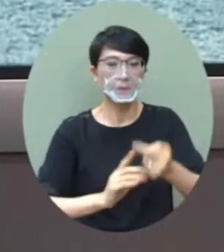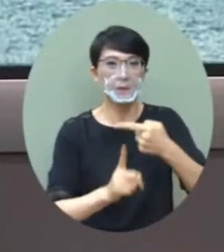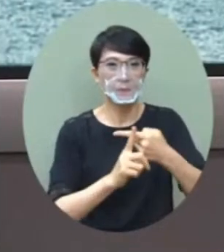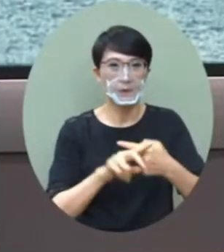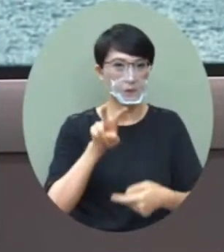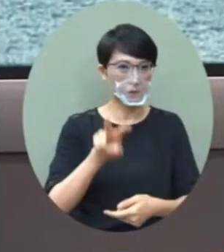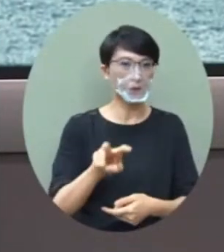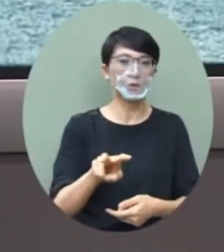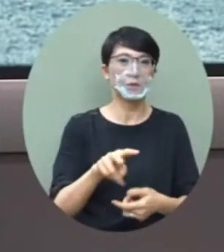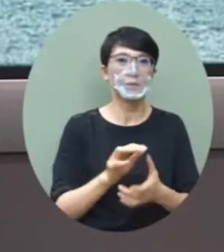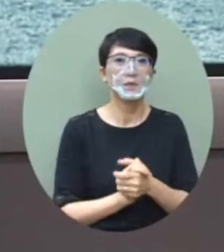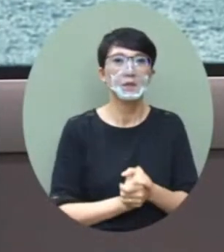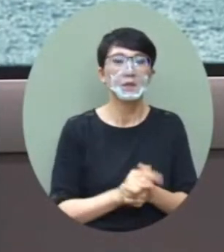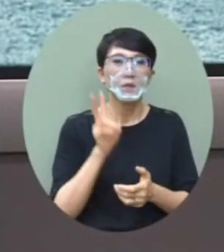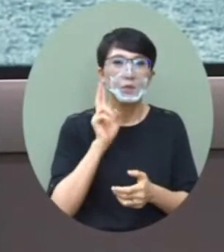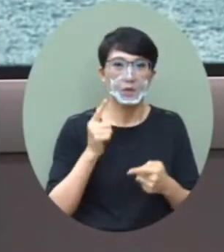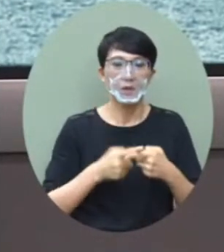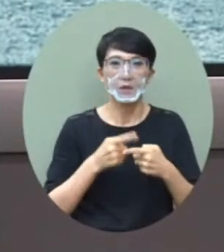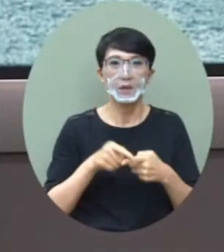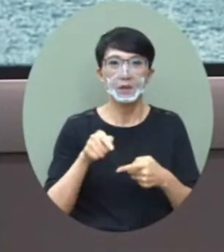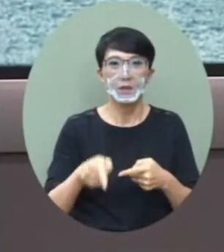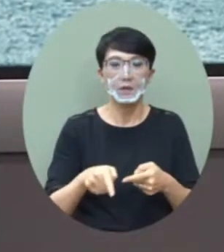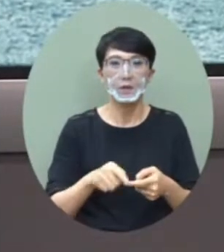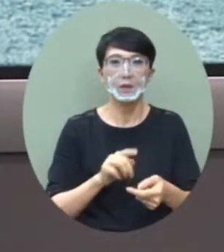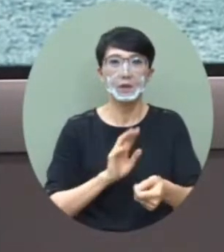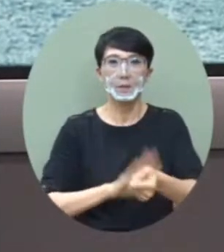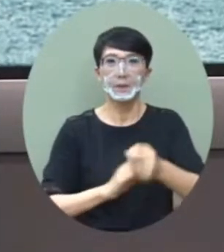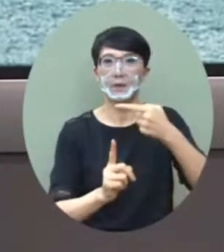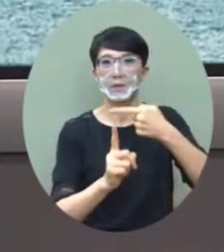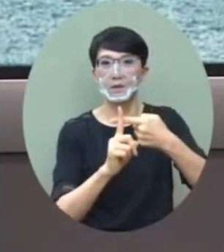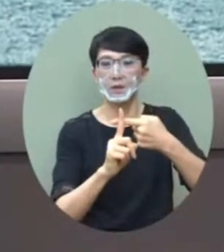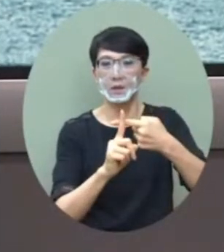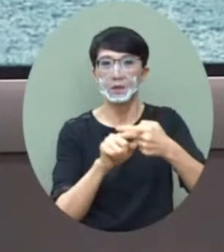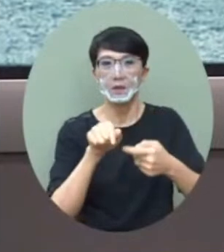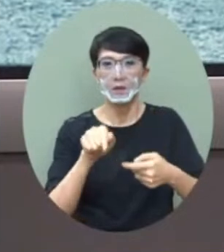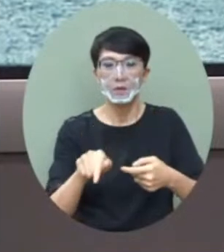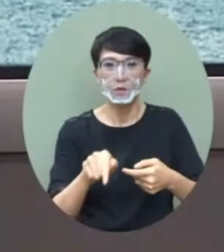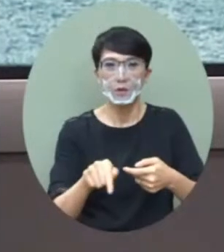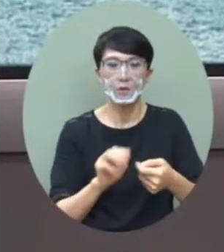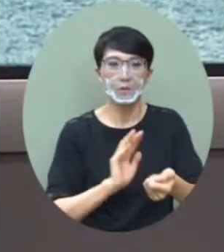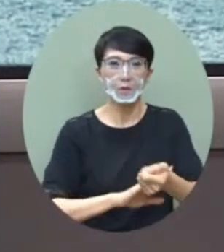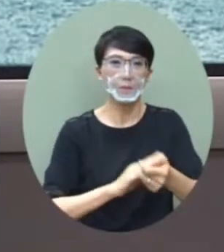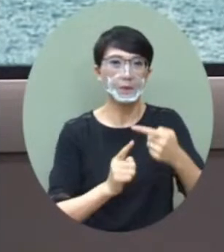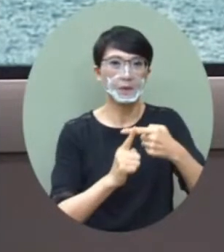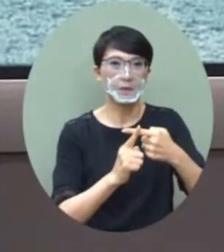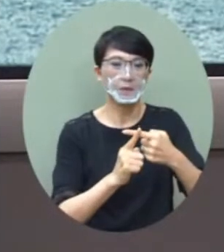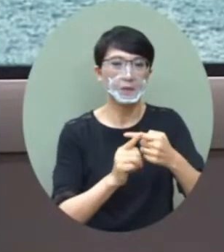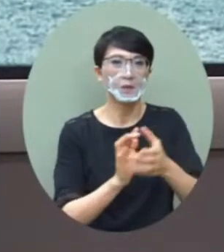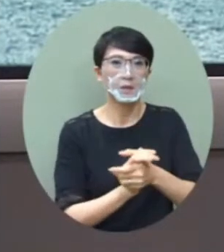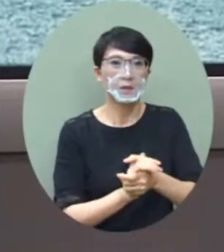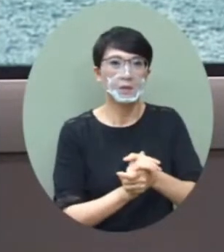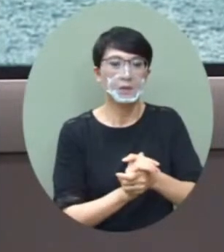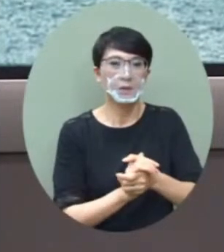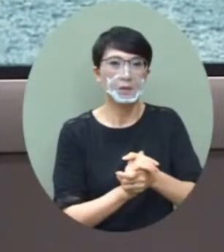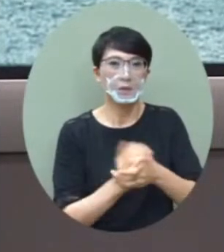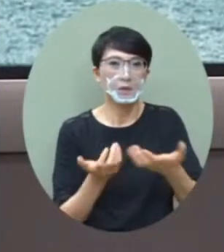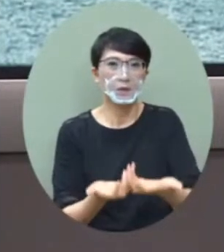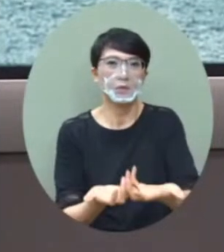monitor whether they've already exposed to the virus and become a positive case, because